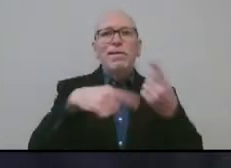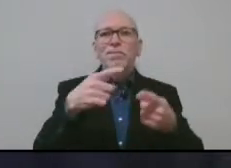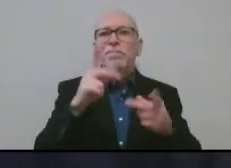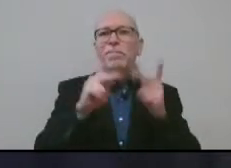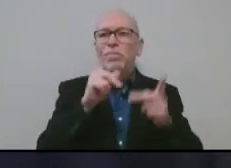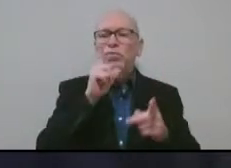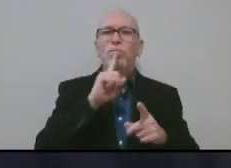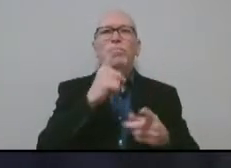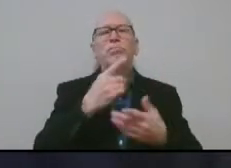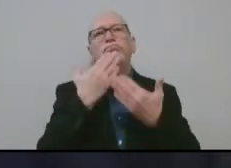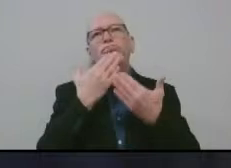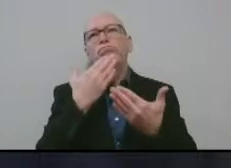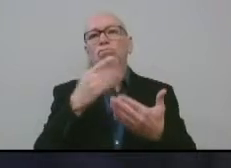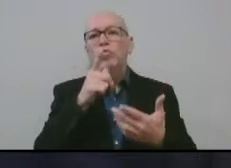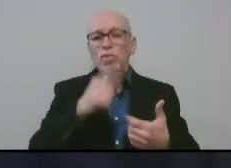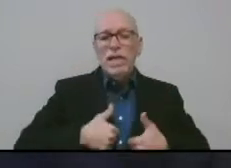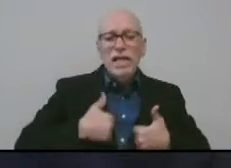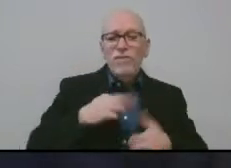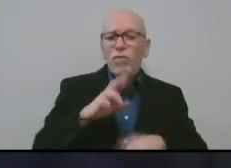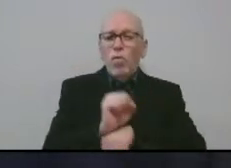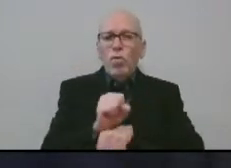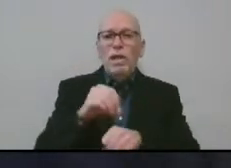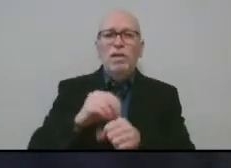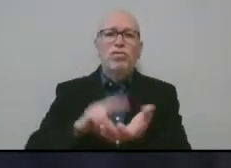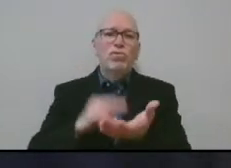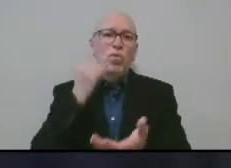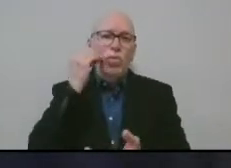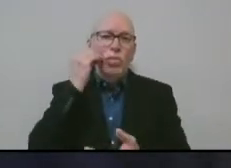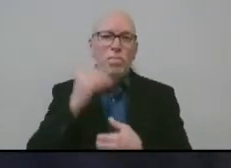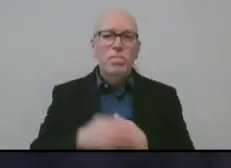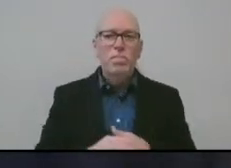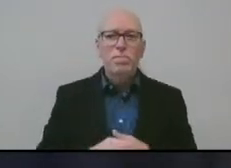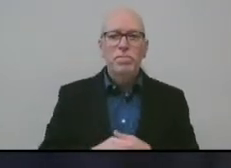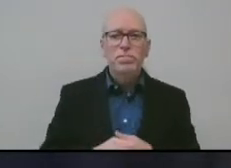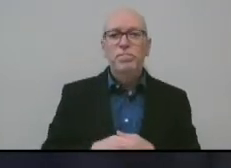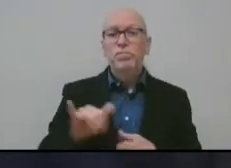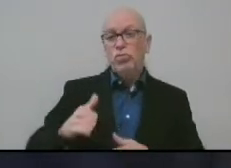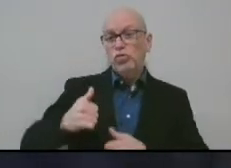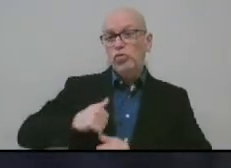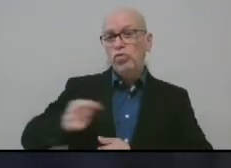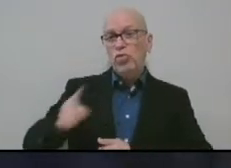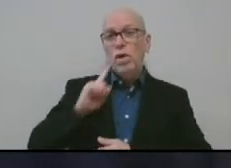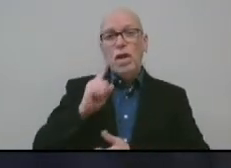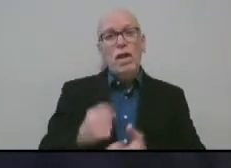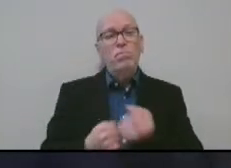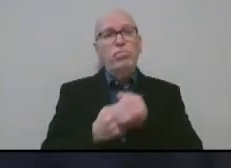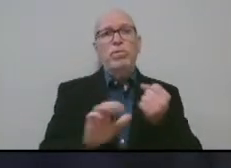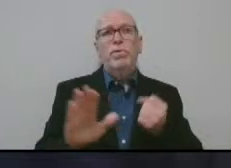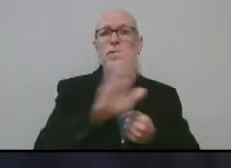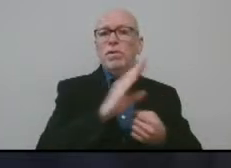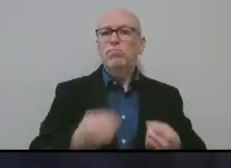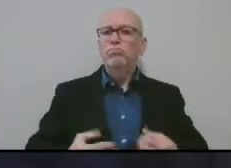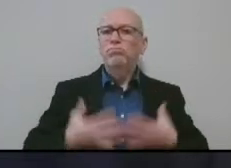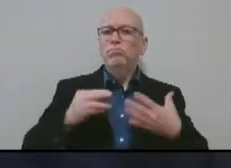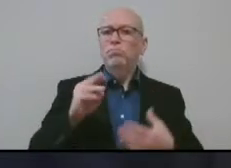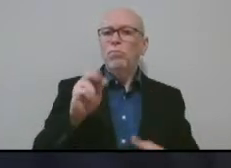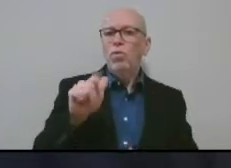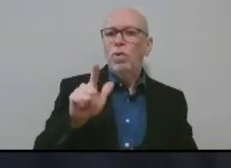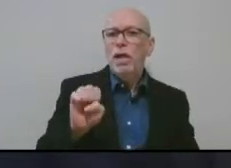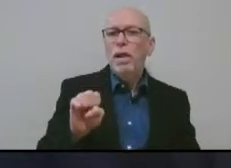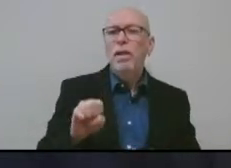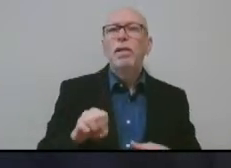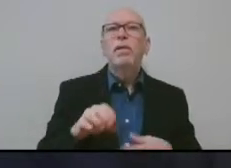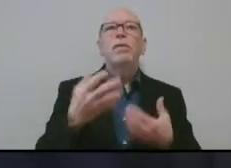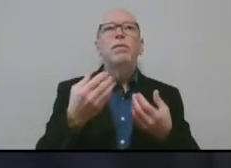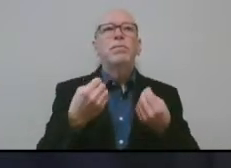and live in nursing homes around the state. The work of these soldiers has boosted morale, helped free up staff to provide clinical care,